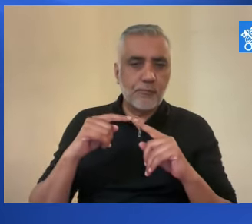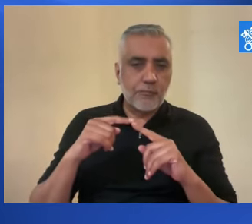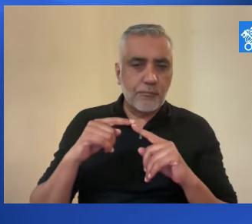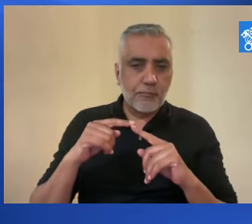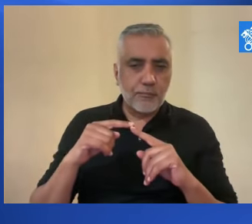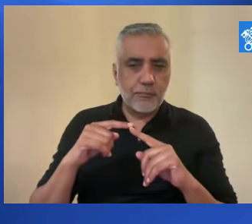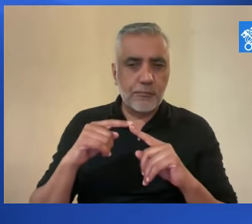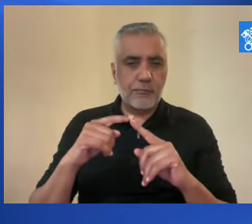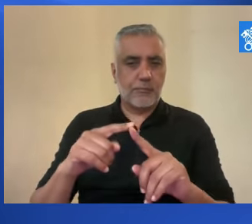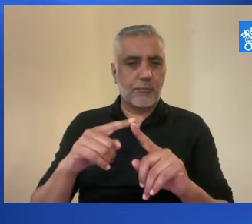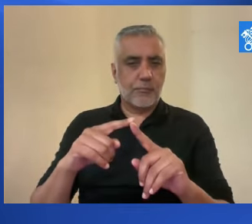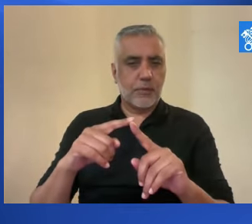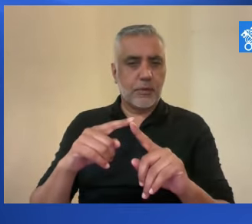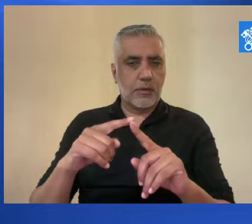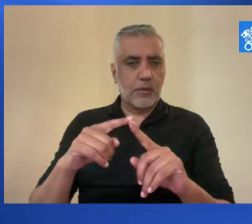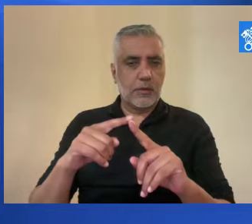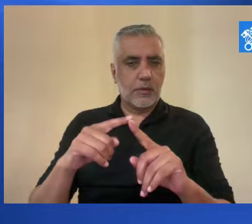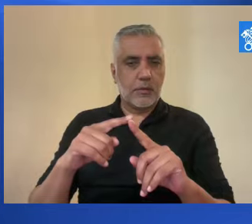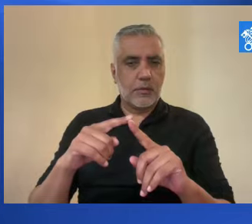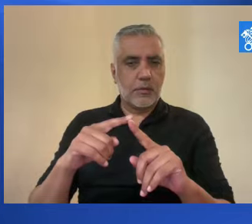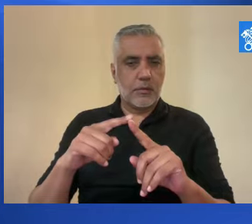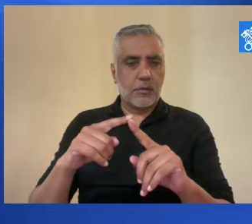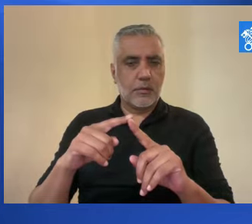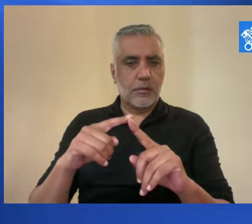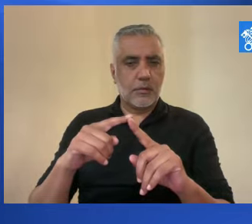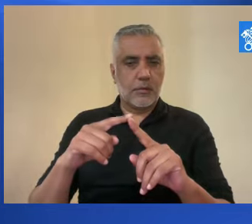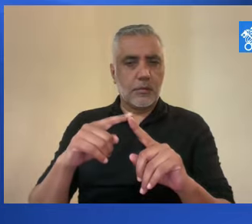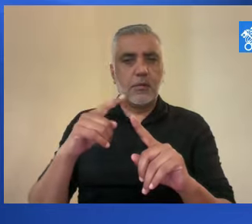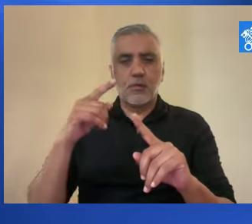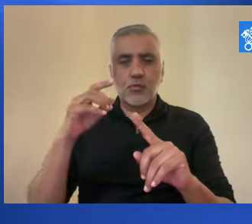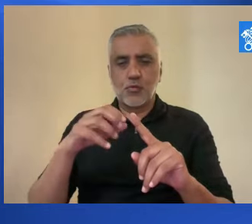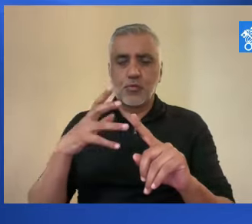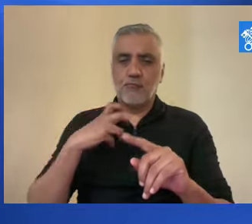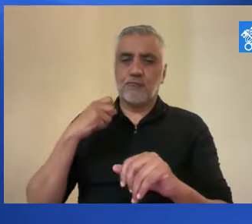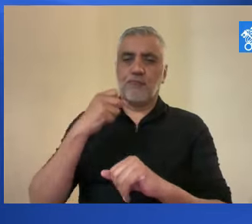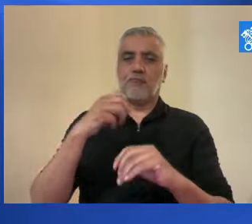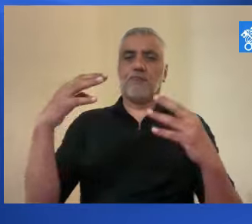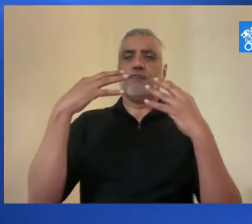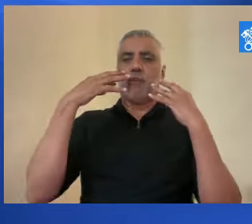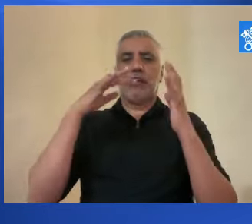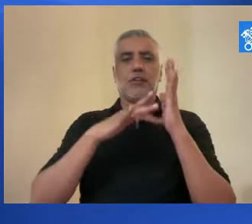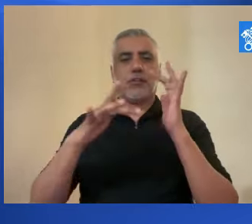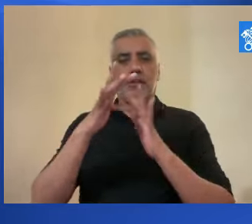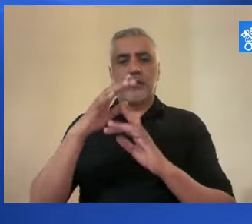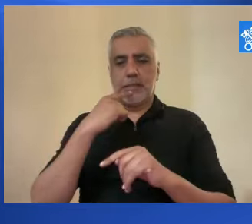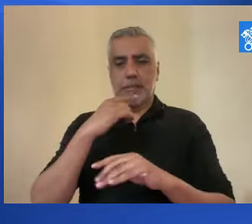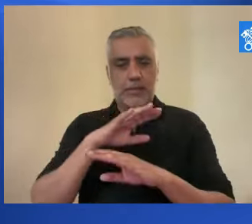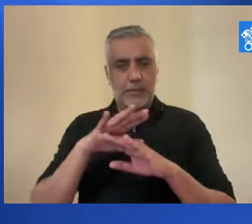Humble people don't want to put themselves in the spotlight, and Jesus says that the humble are blessed.